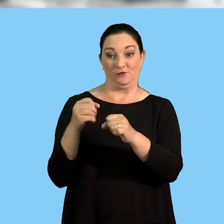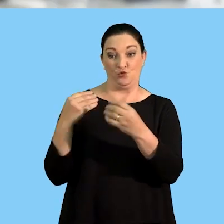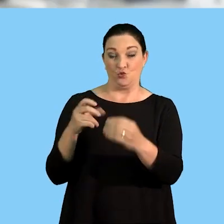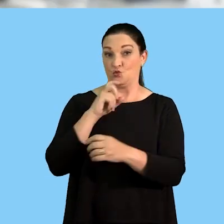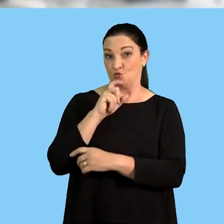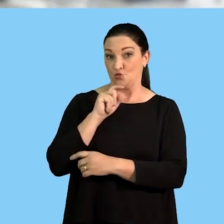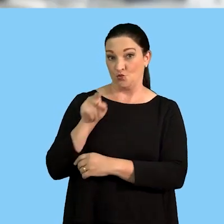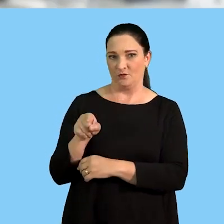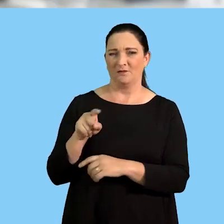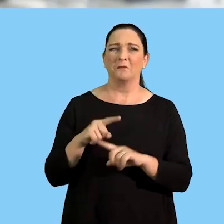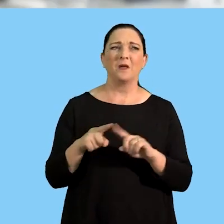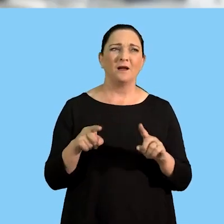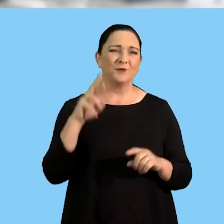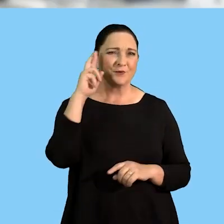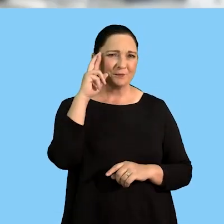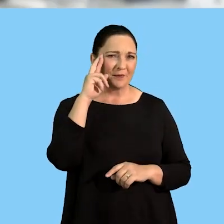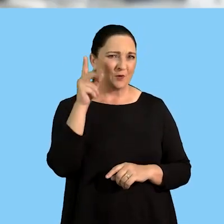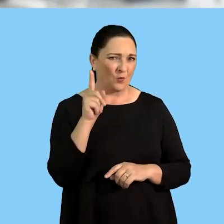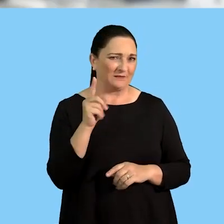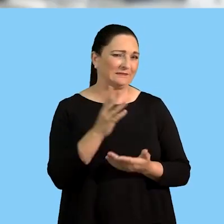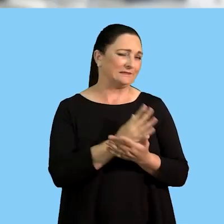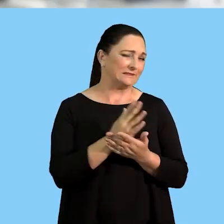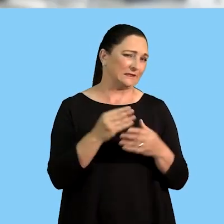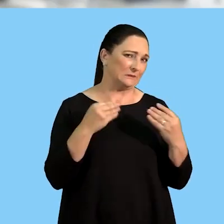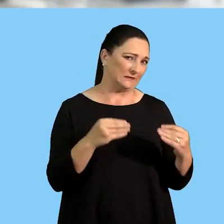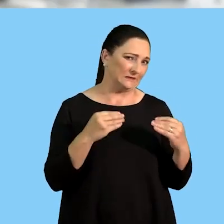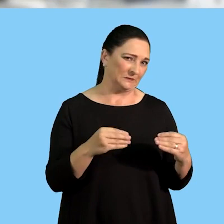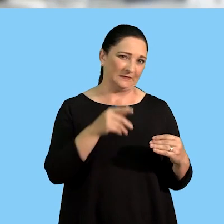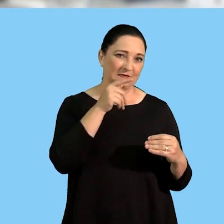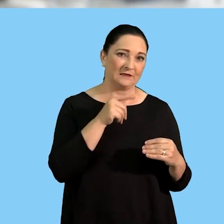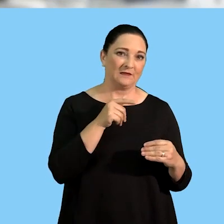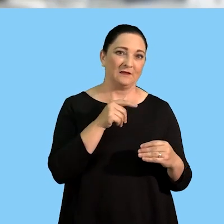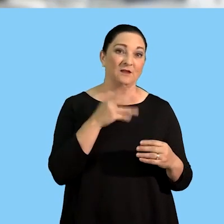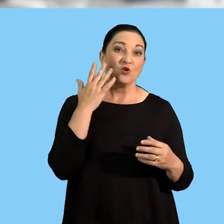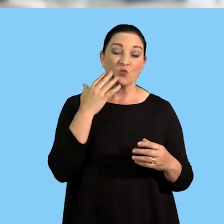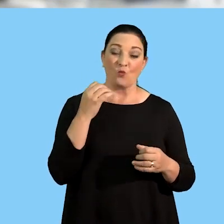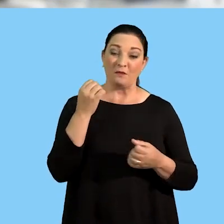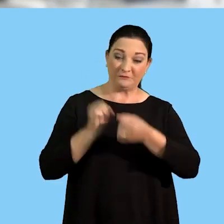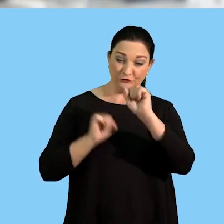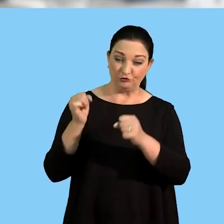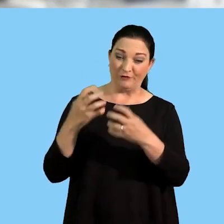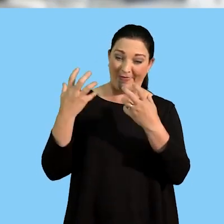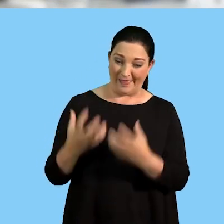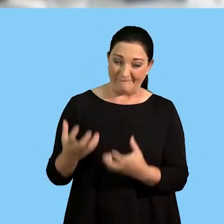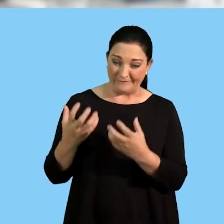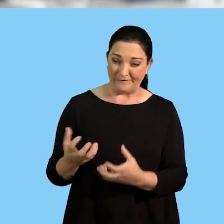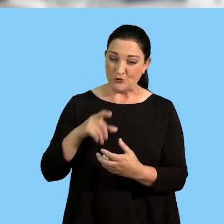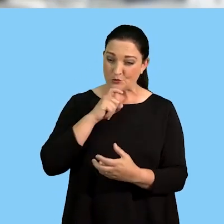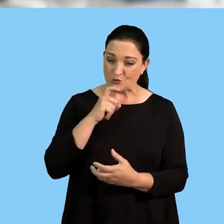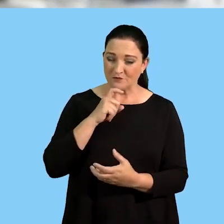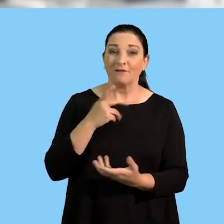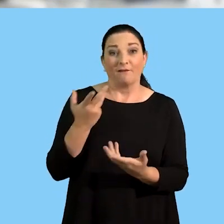grade 11s, that in some businesses, it is a requirement to use certain heavy machinery. Now